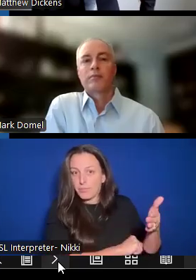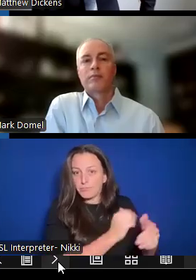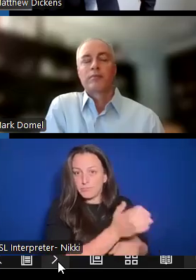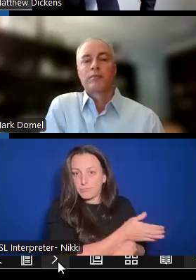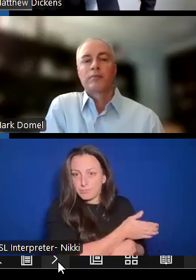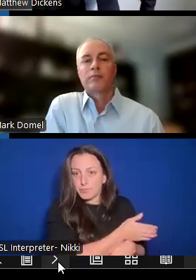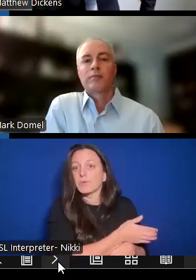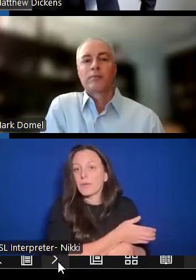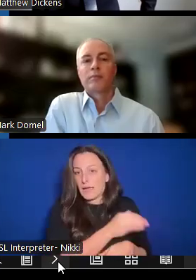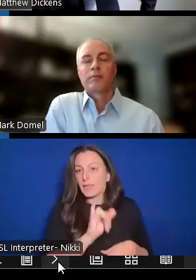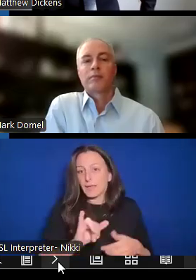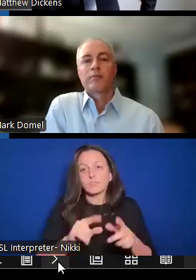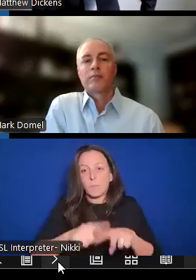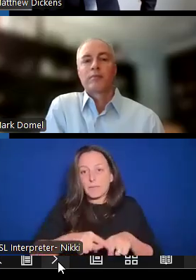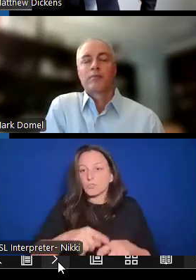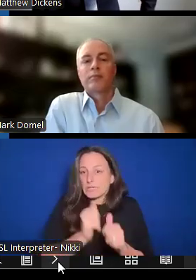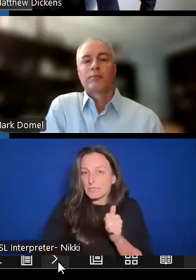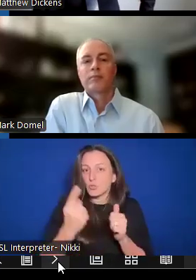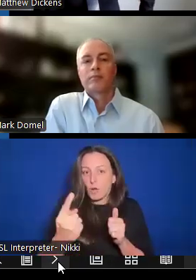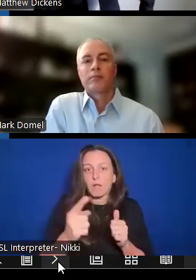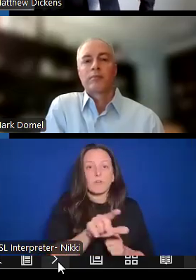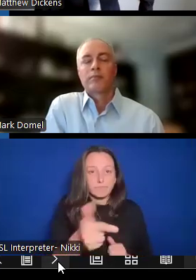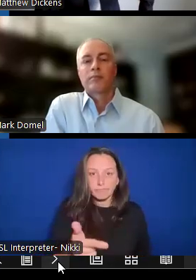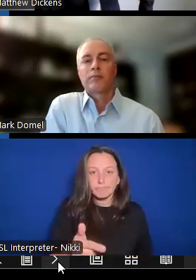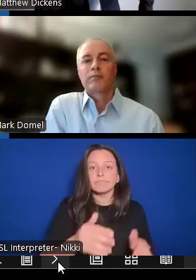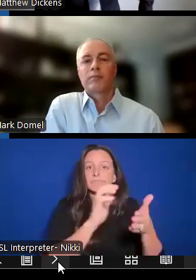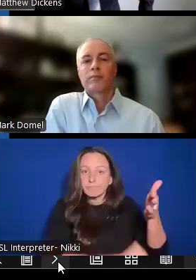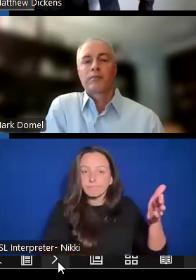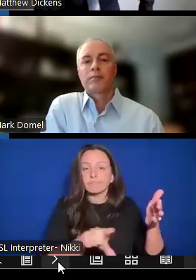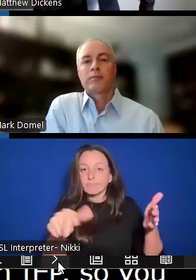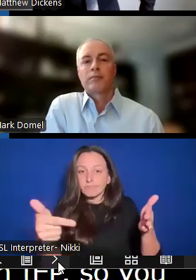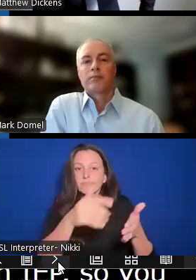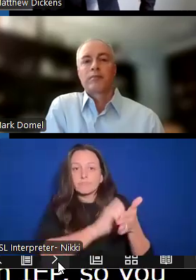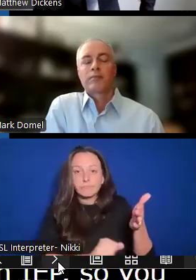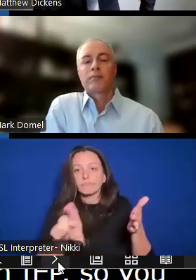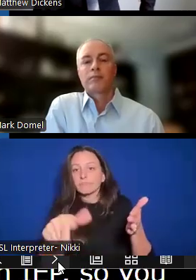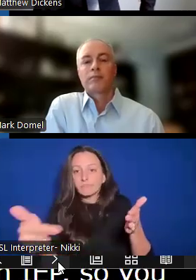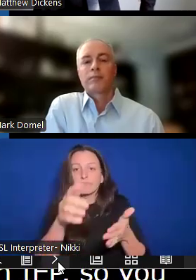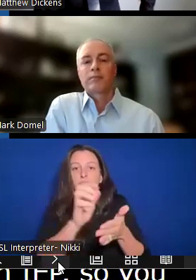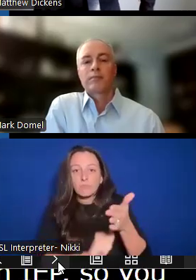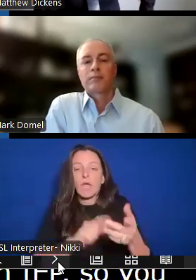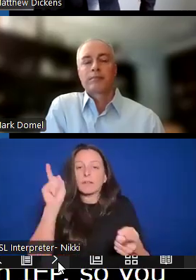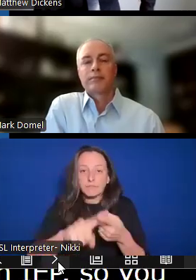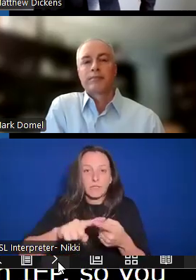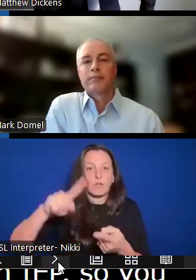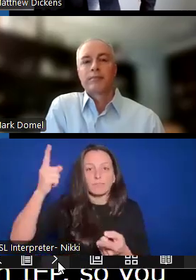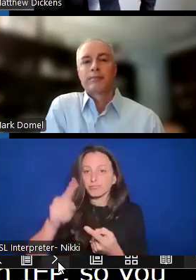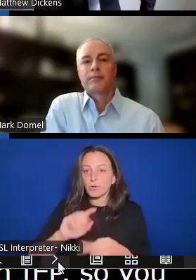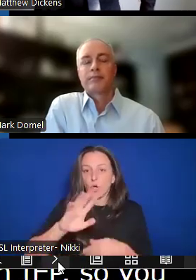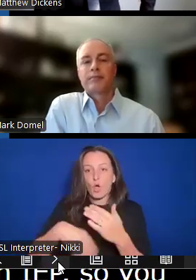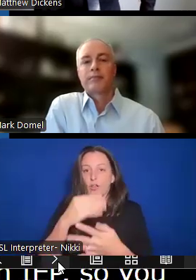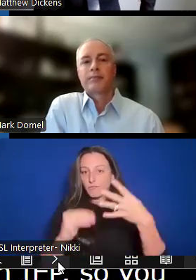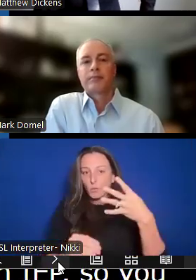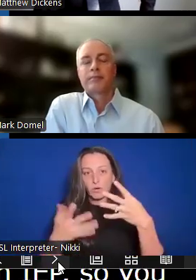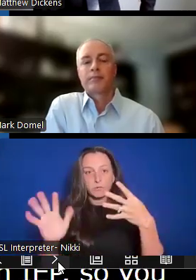those amounts as well by those siblings, and then move to the next person in the lottery, and so forth until all 4 tiers are cleared or